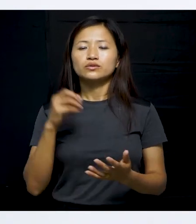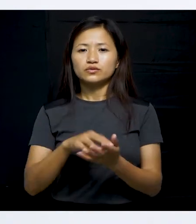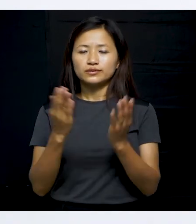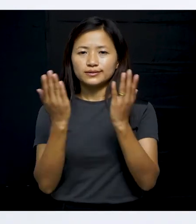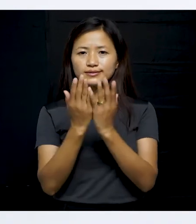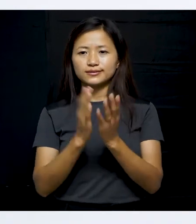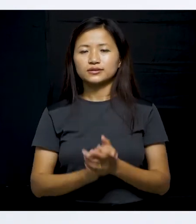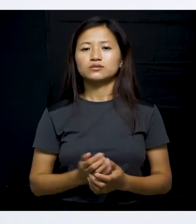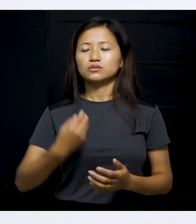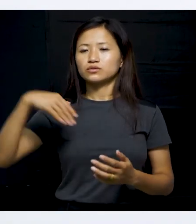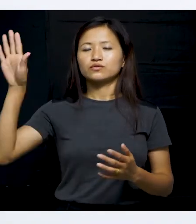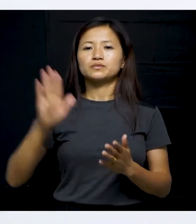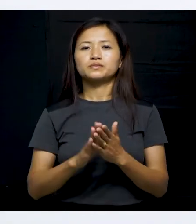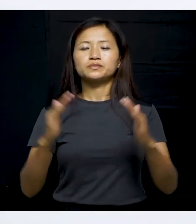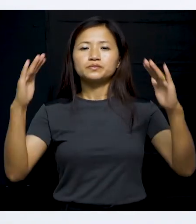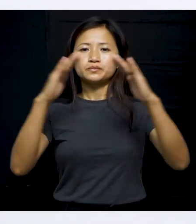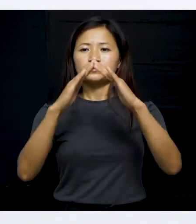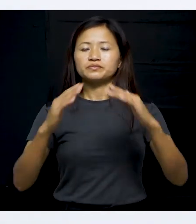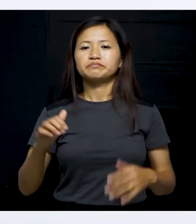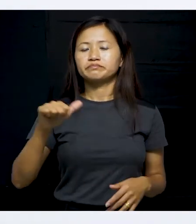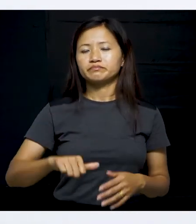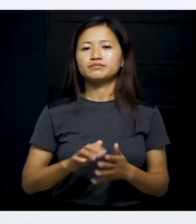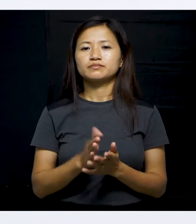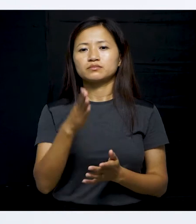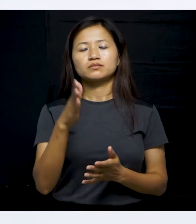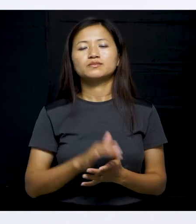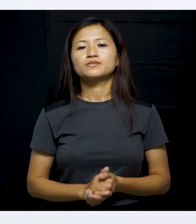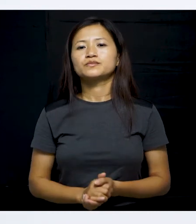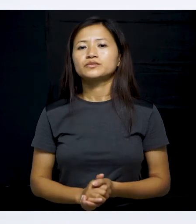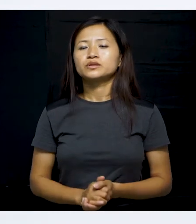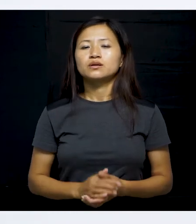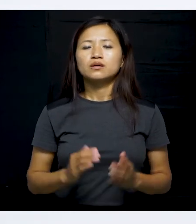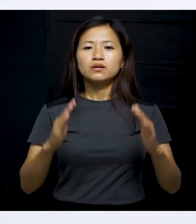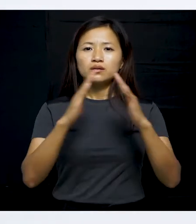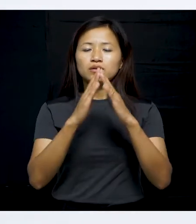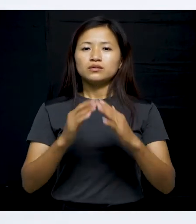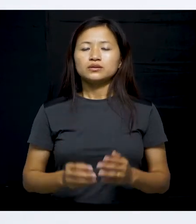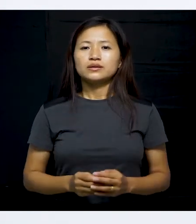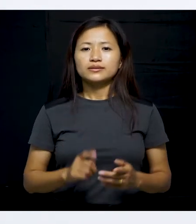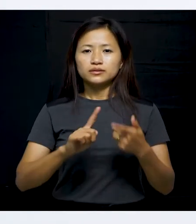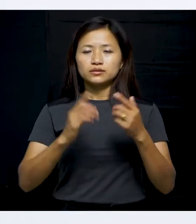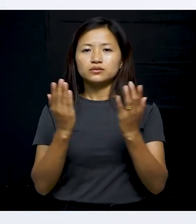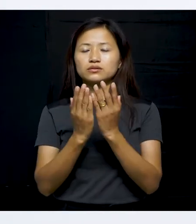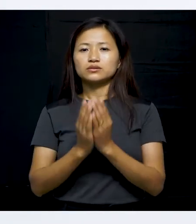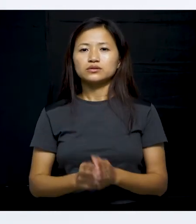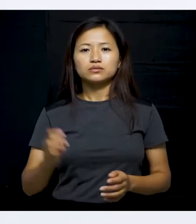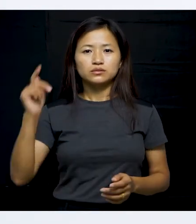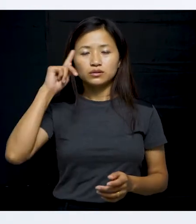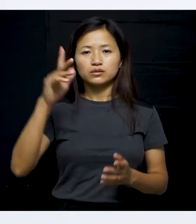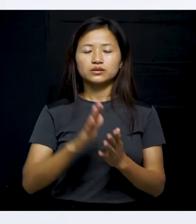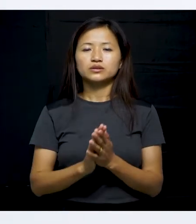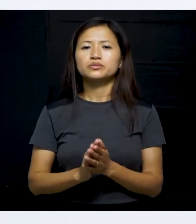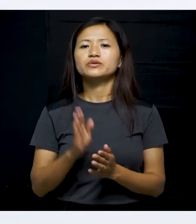go for Morung anymore. So this Morung gives education, knowledge. It could be folk dances, it could be